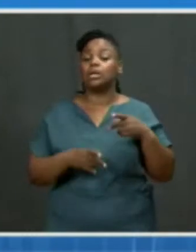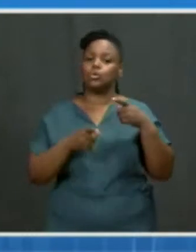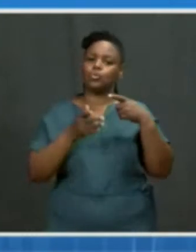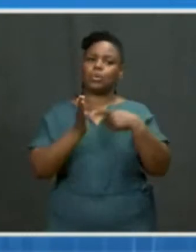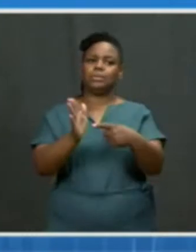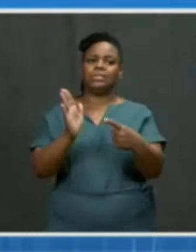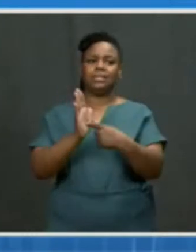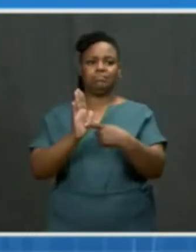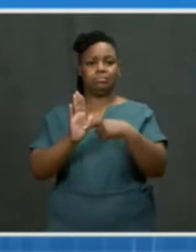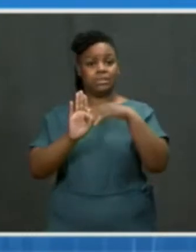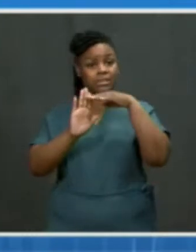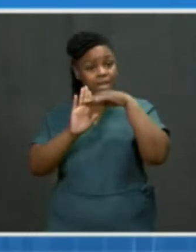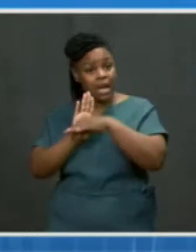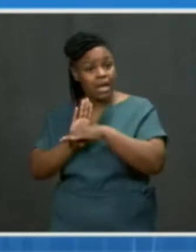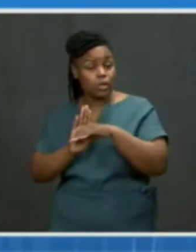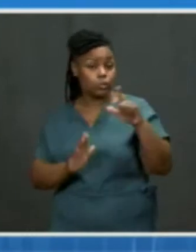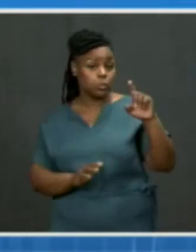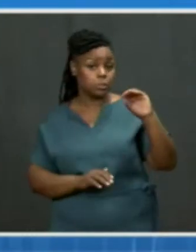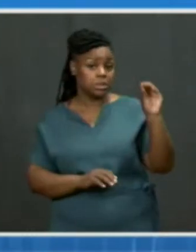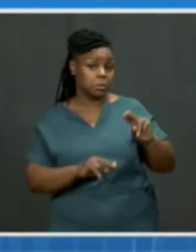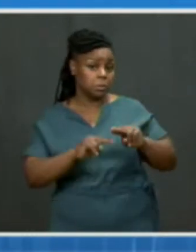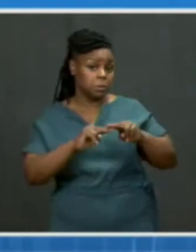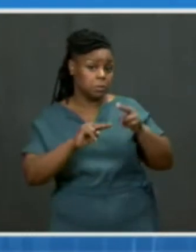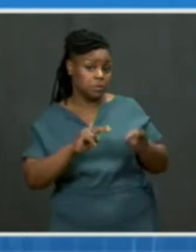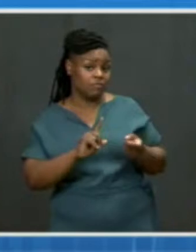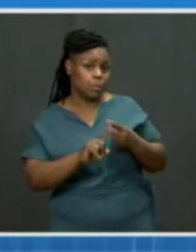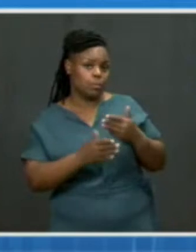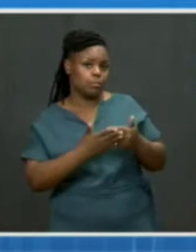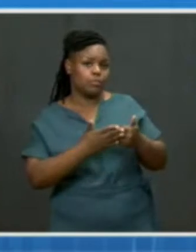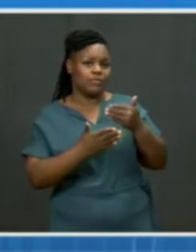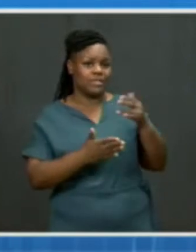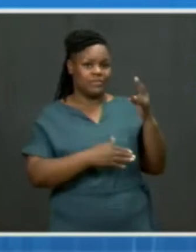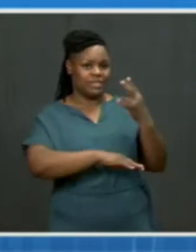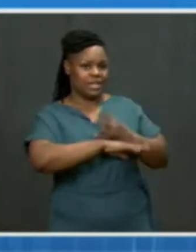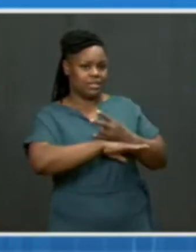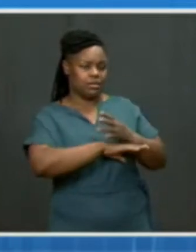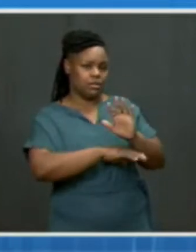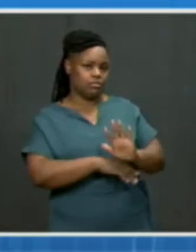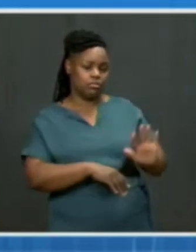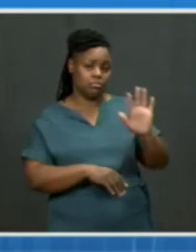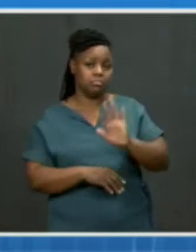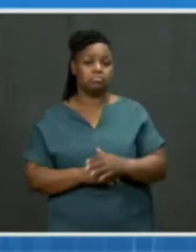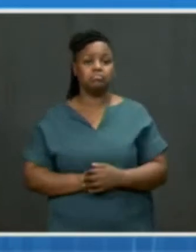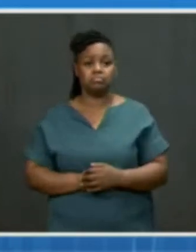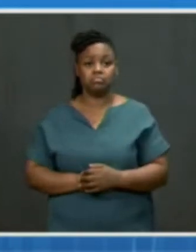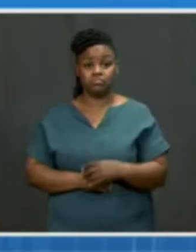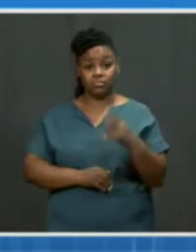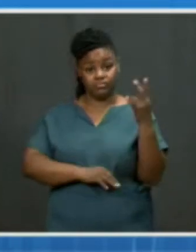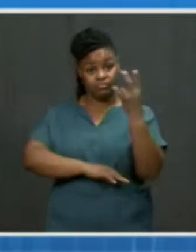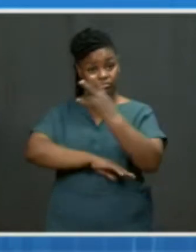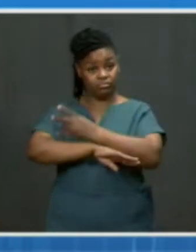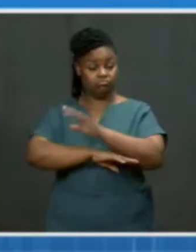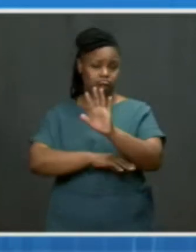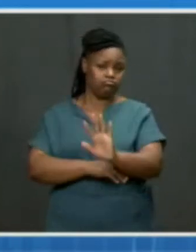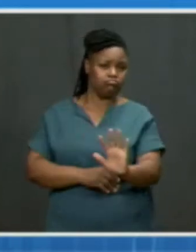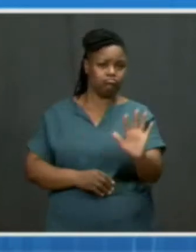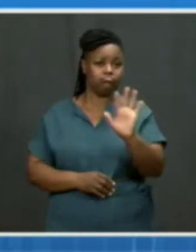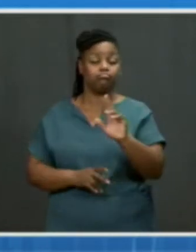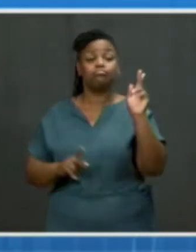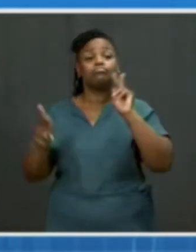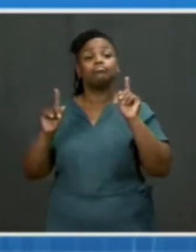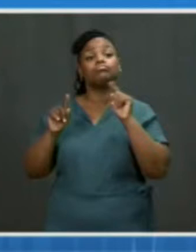about 21% from our prior 7-day average. The 7-day average of hospital admissions is just